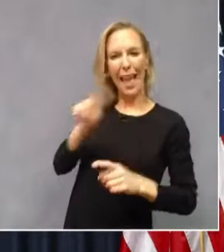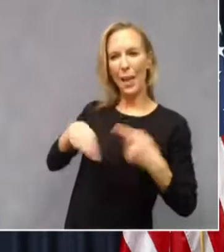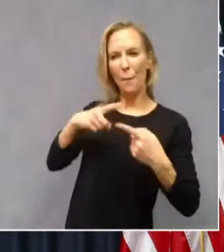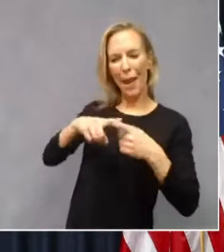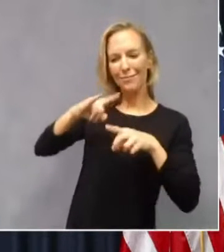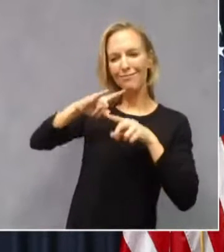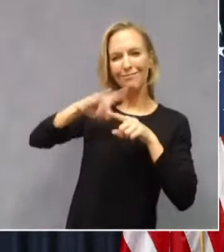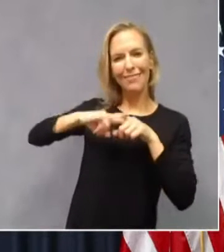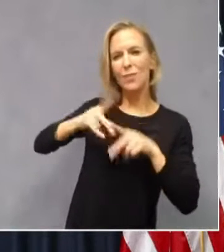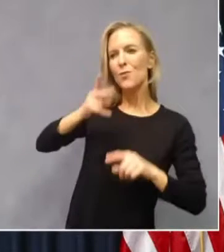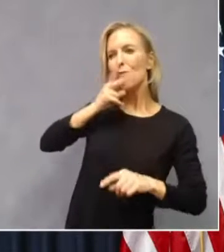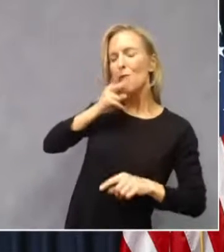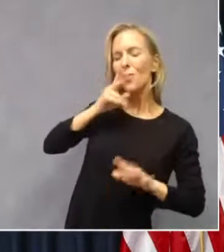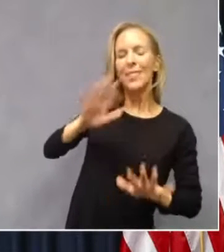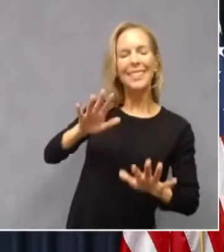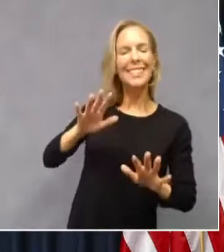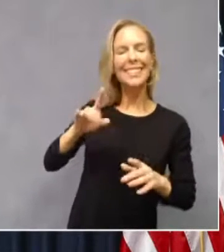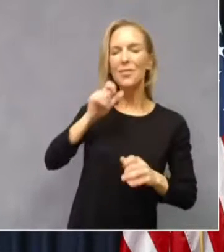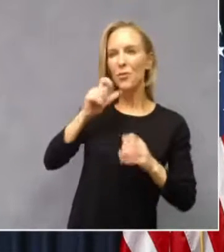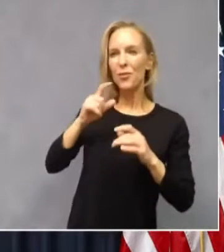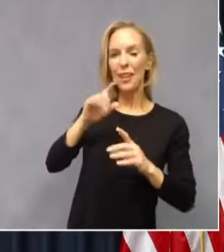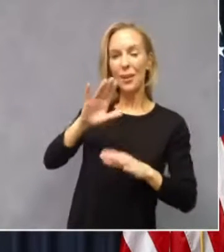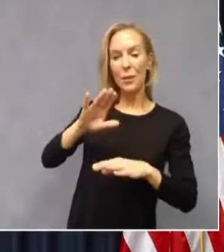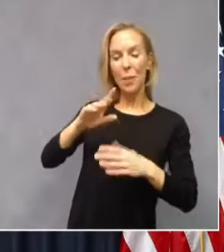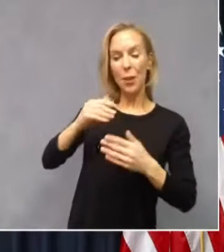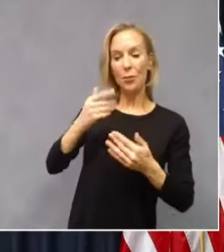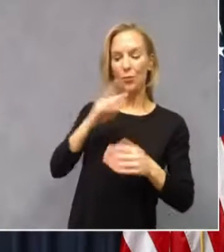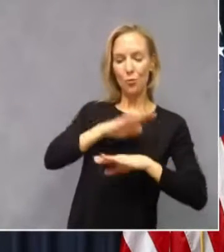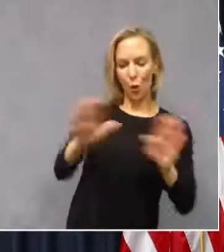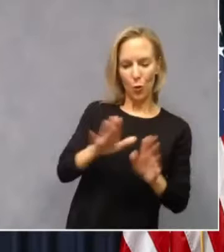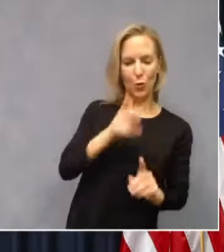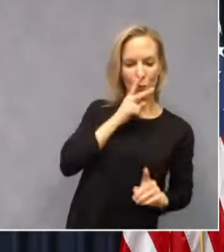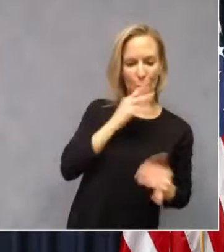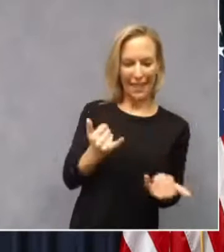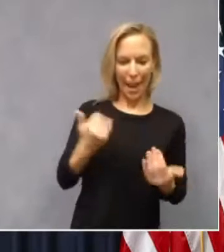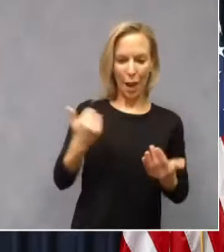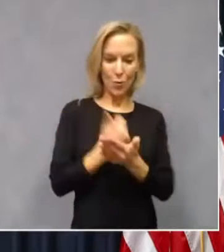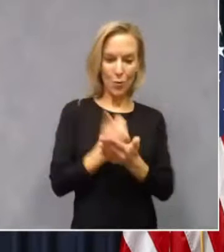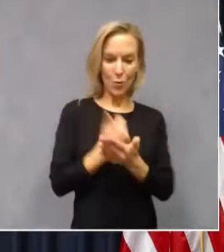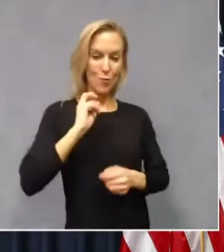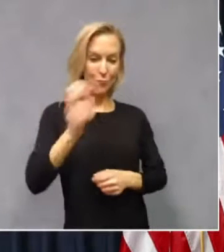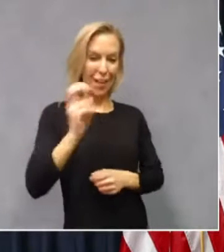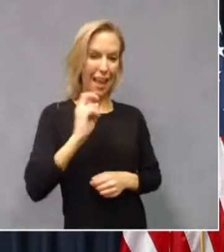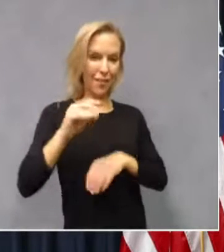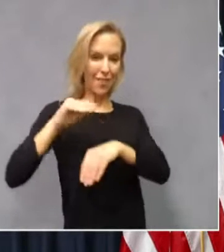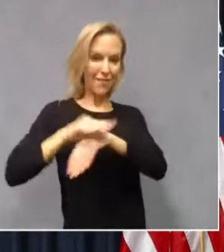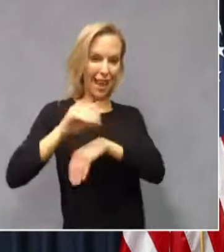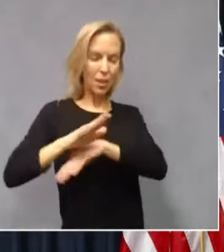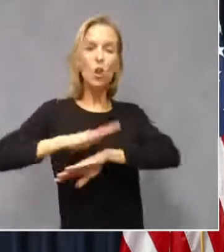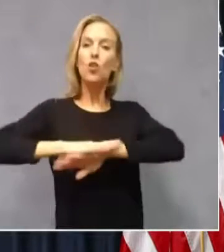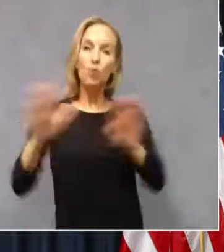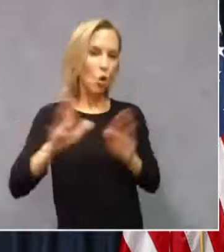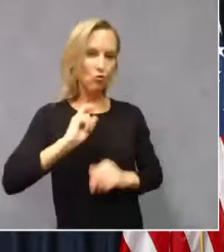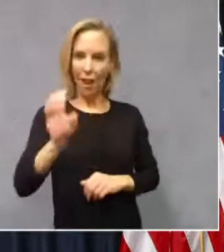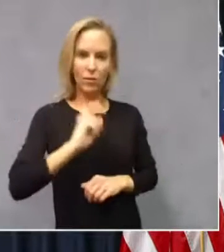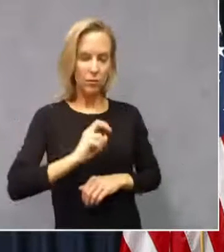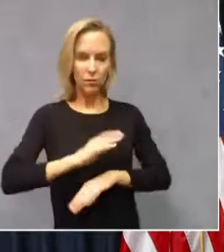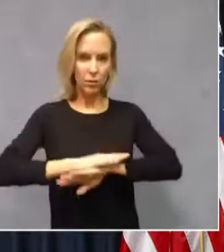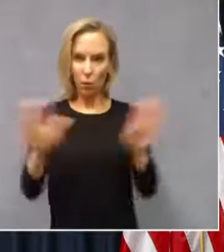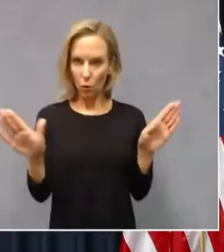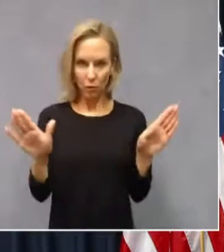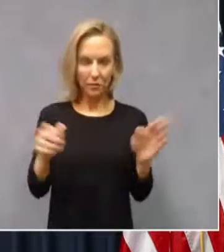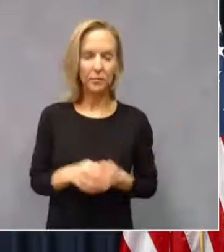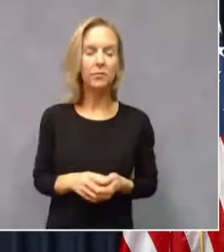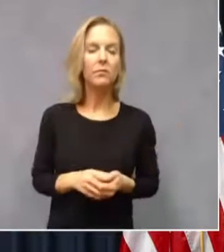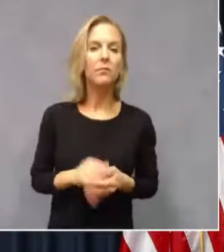travel advisory is "don't travel." Now, right now, it's dangerous. Don't travel. It can be that